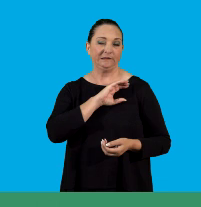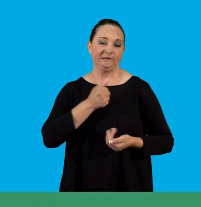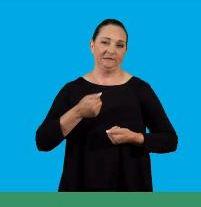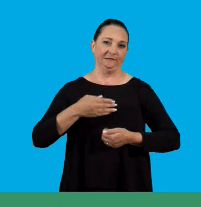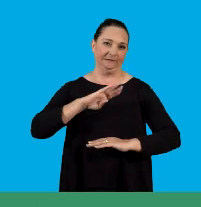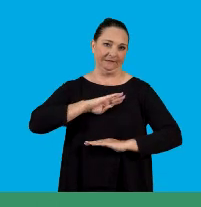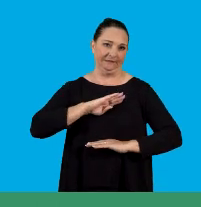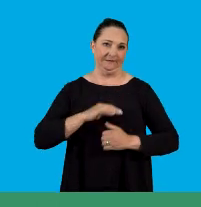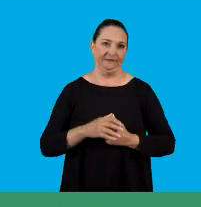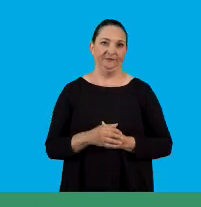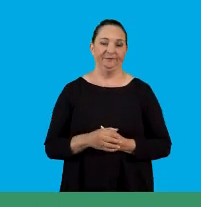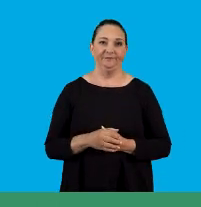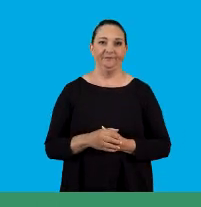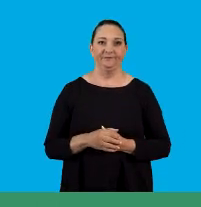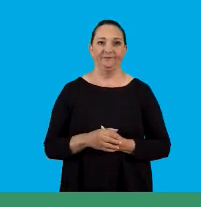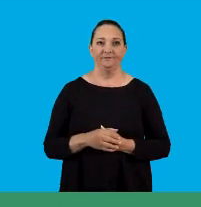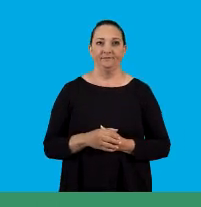satisfaction.